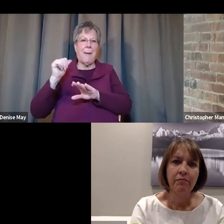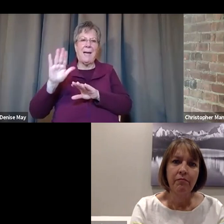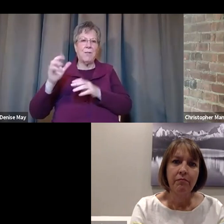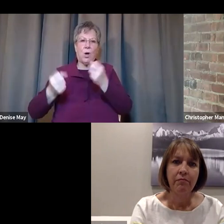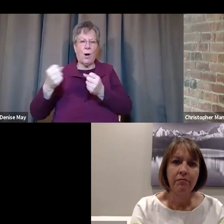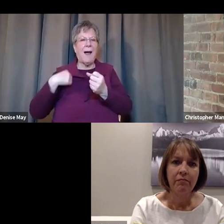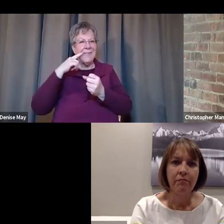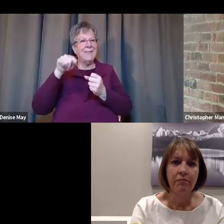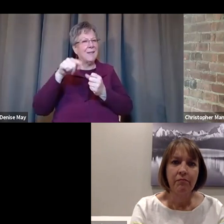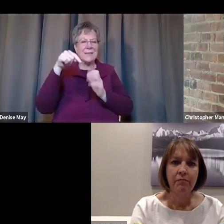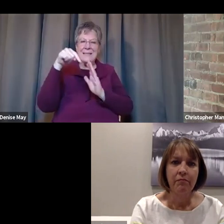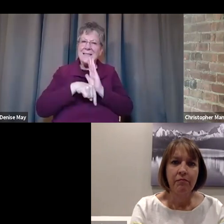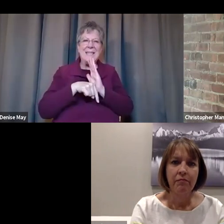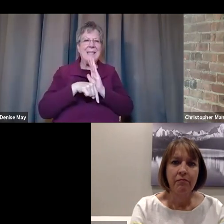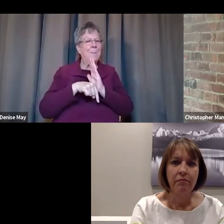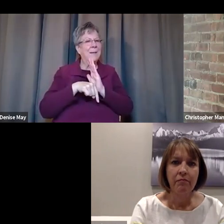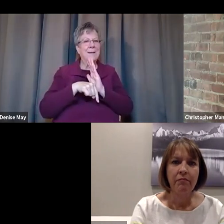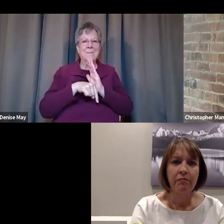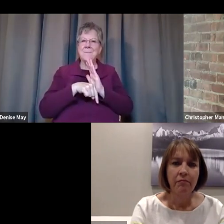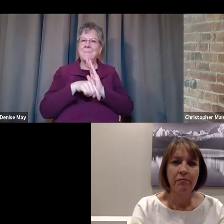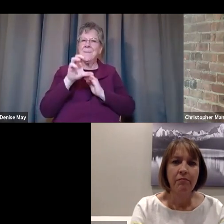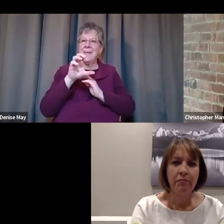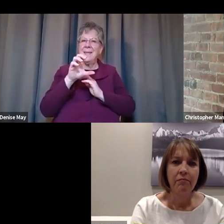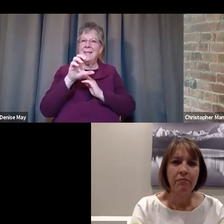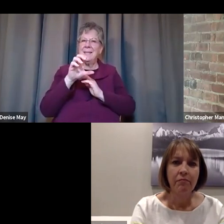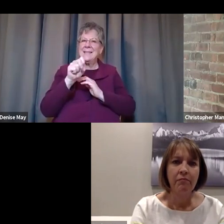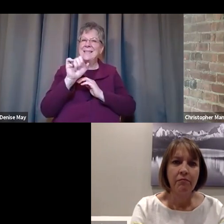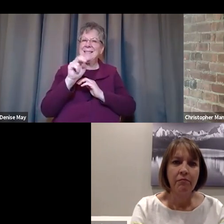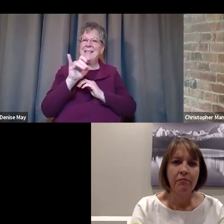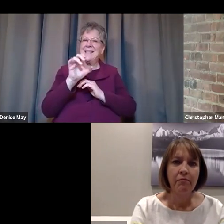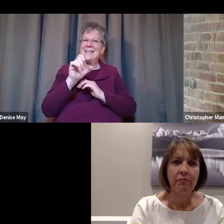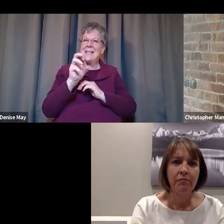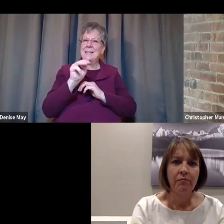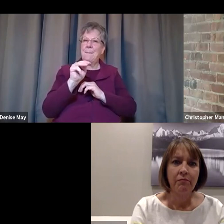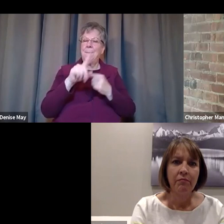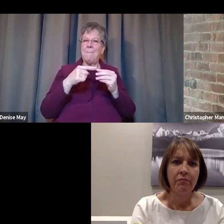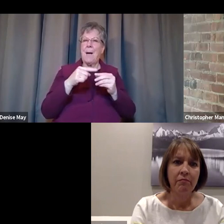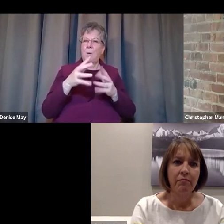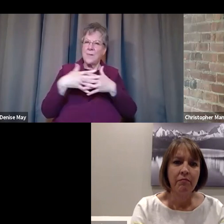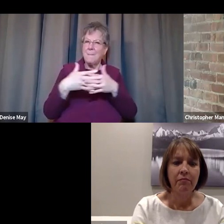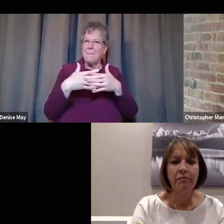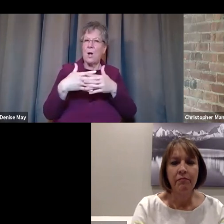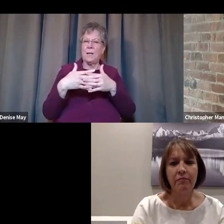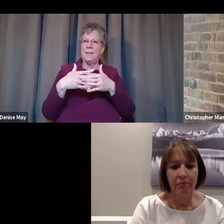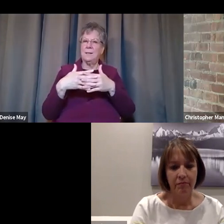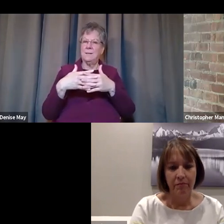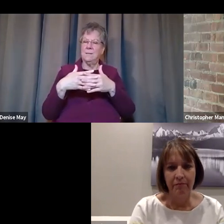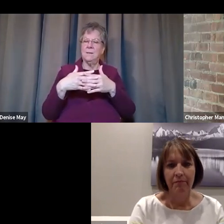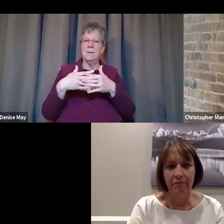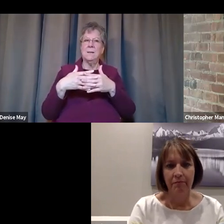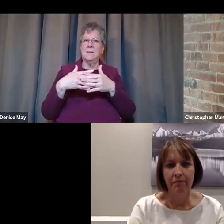deep cynicism, not skepticism, but cynicism about the other side and about American institutions is very troubling.